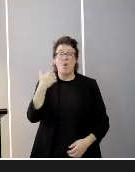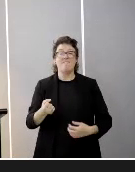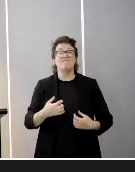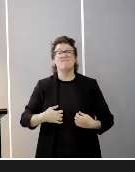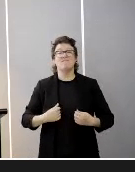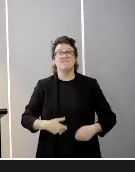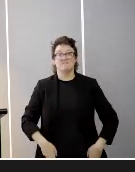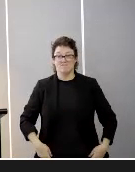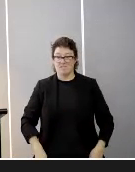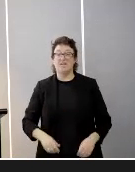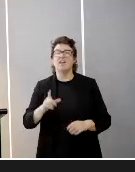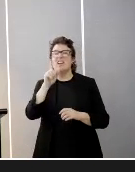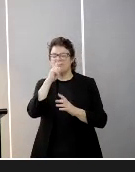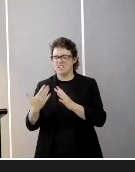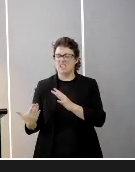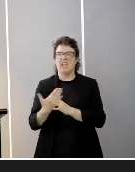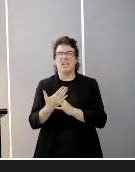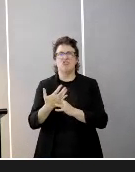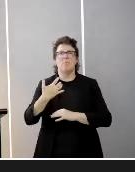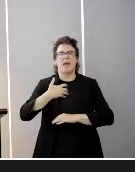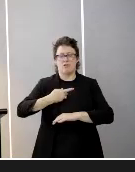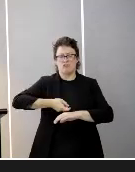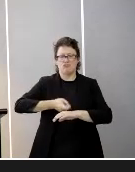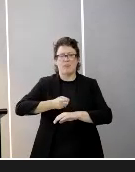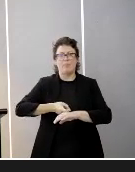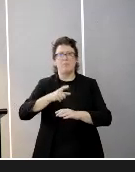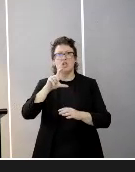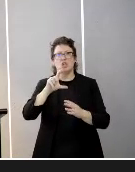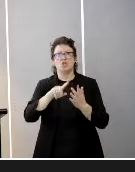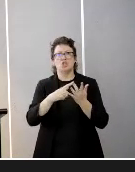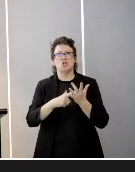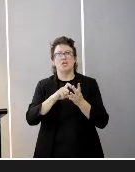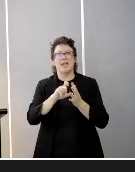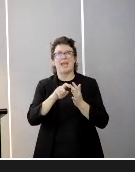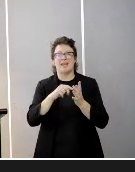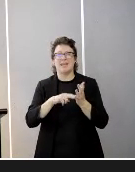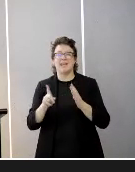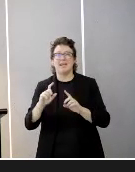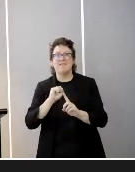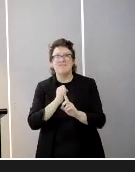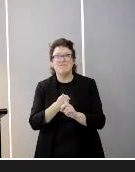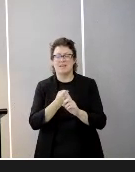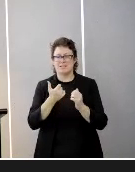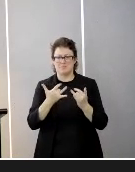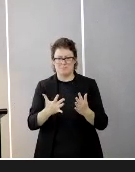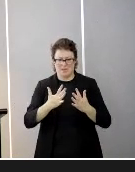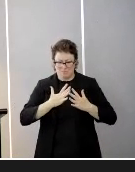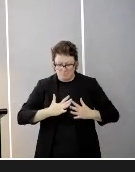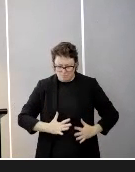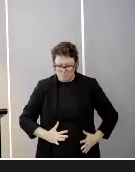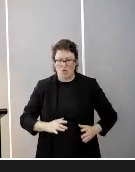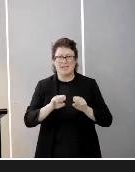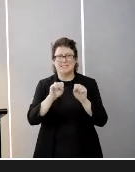a circadian disruption is really bad for our health. It affects many different systems in the